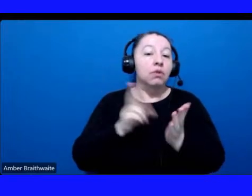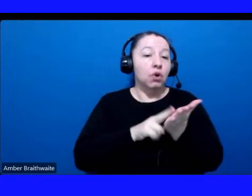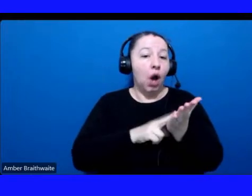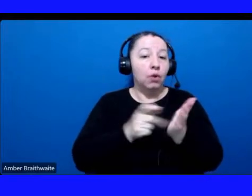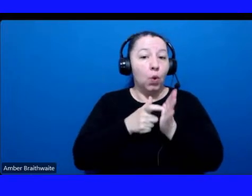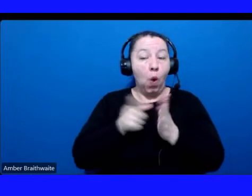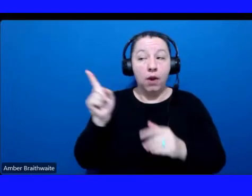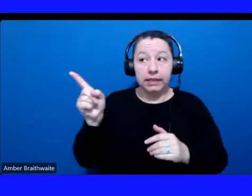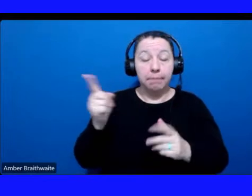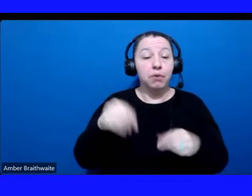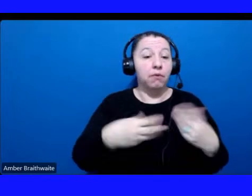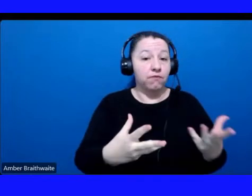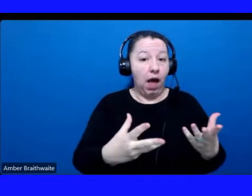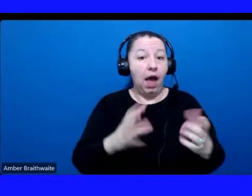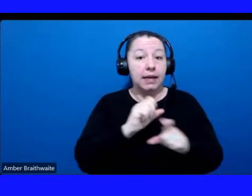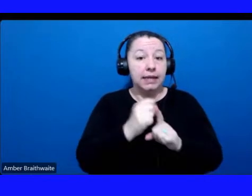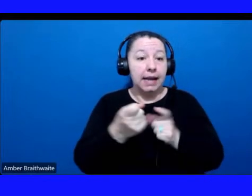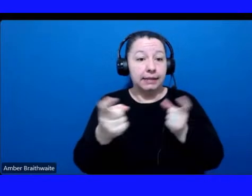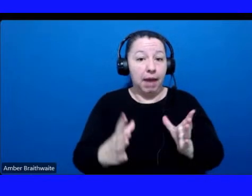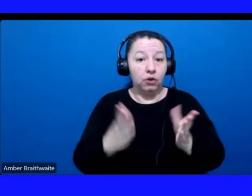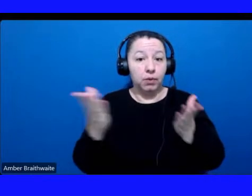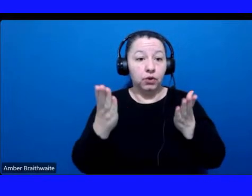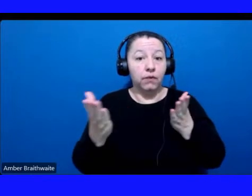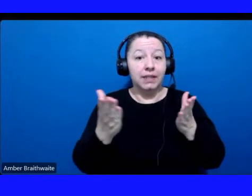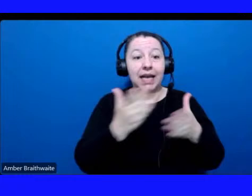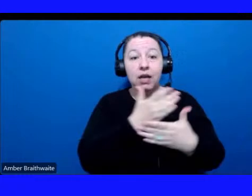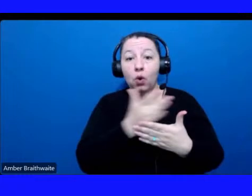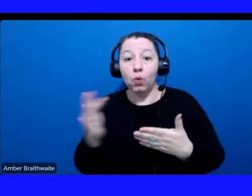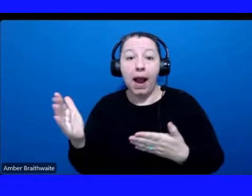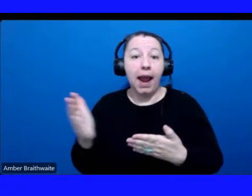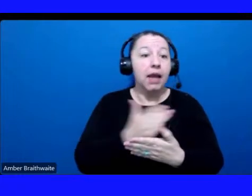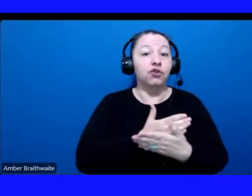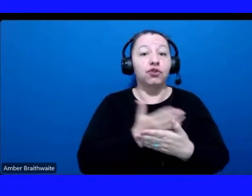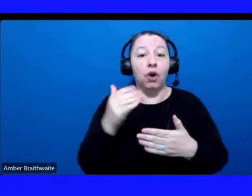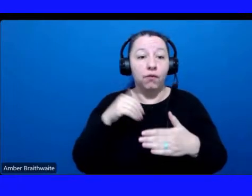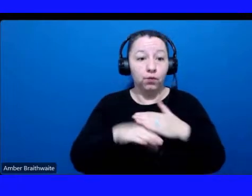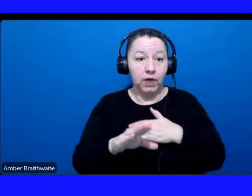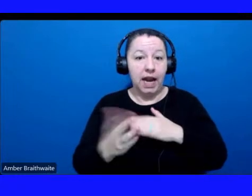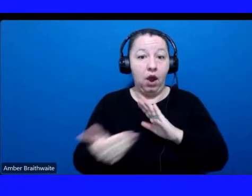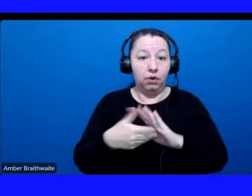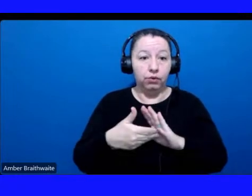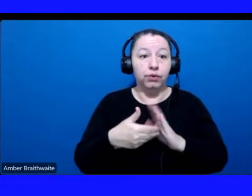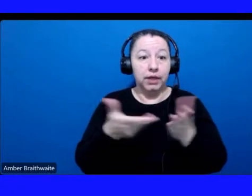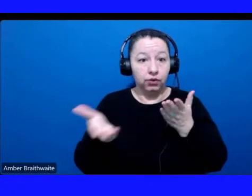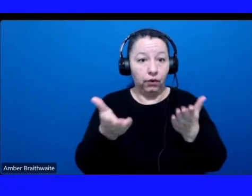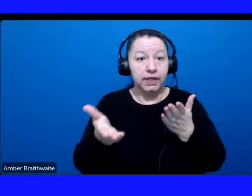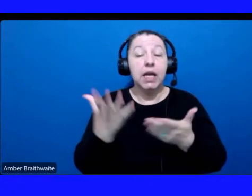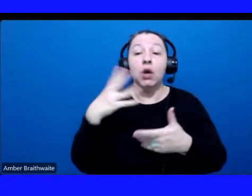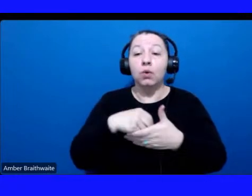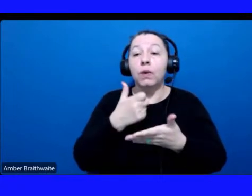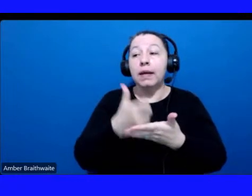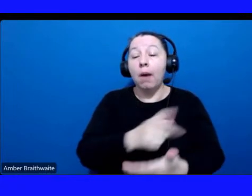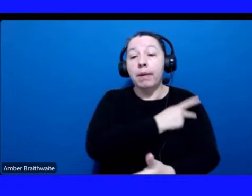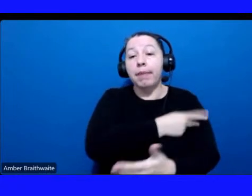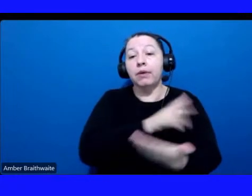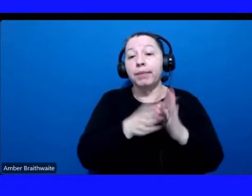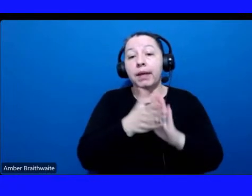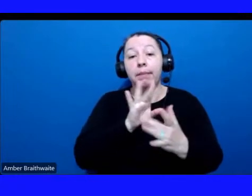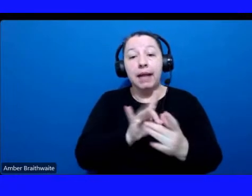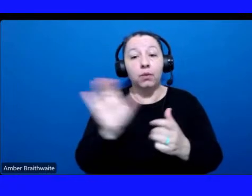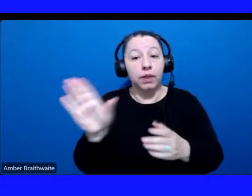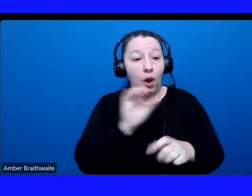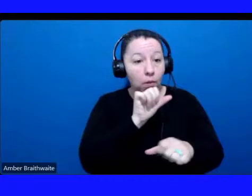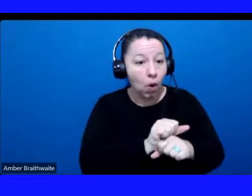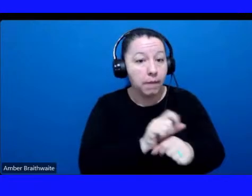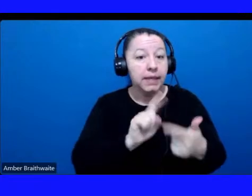In addition to providing on-demand services during normal business hours, they must also provide crisis intervention services and have